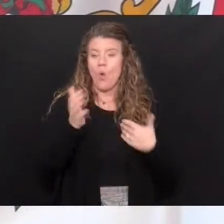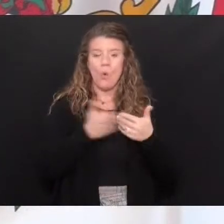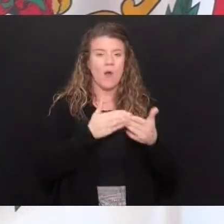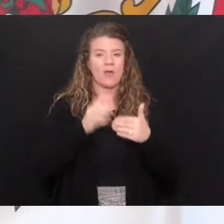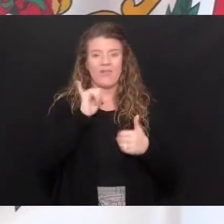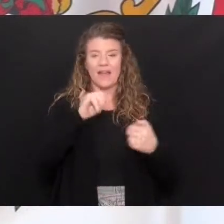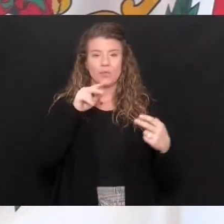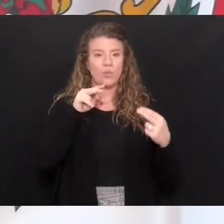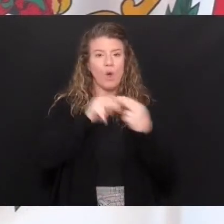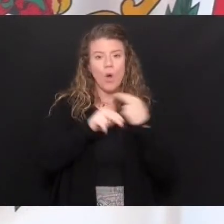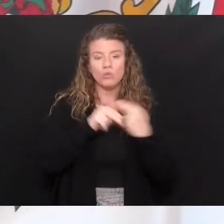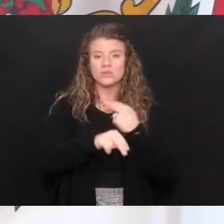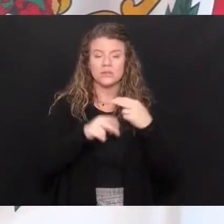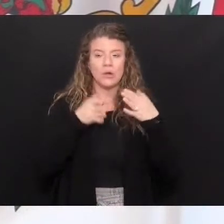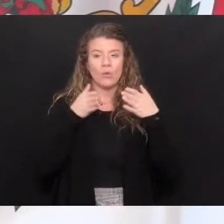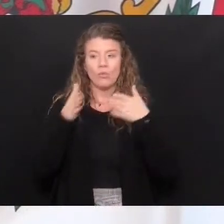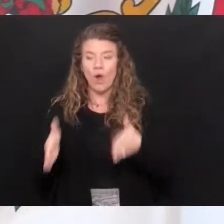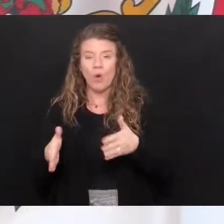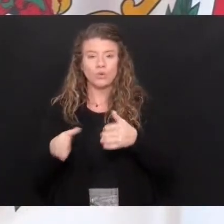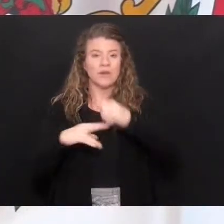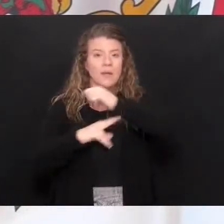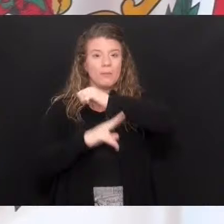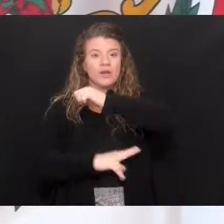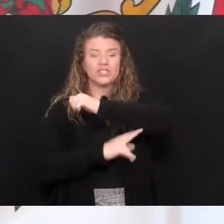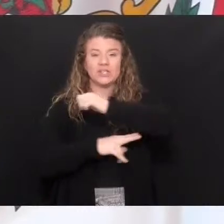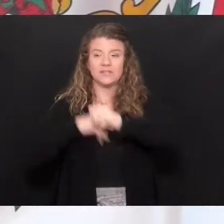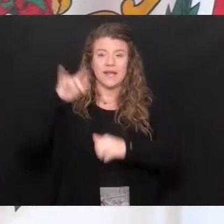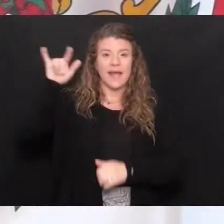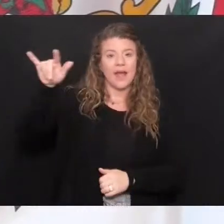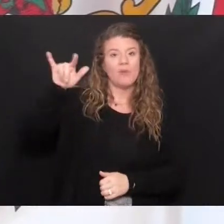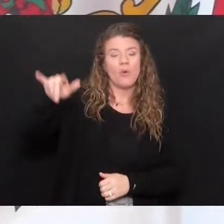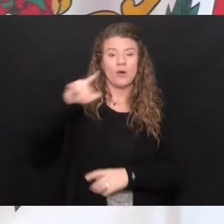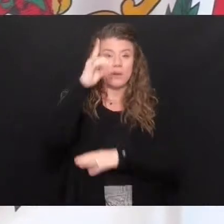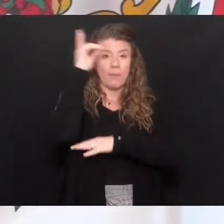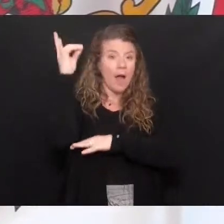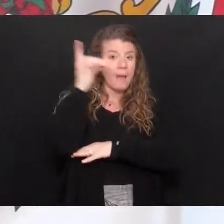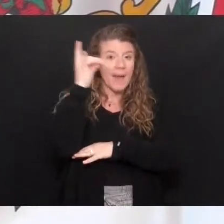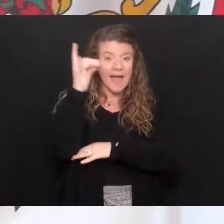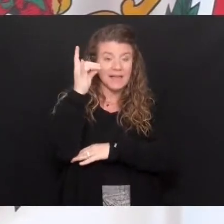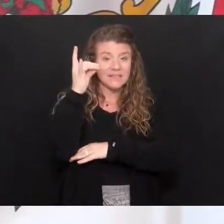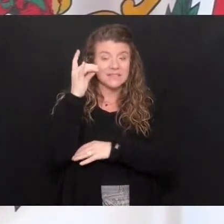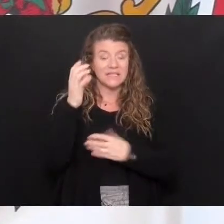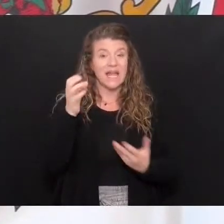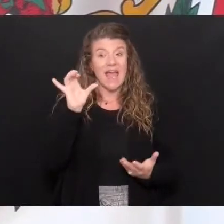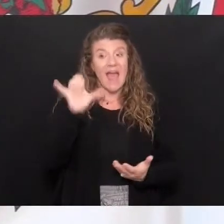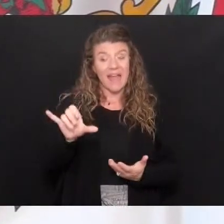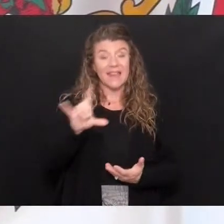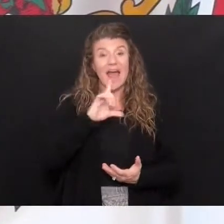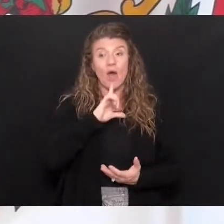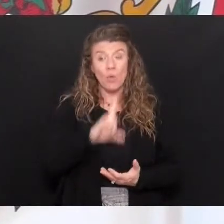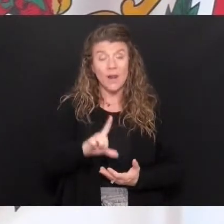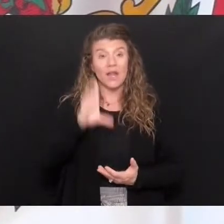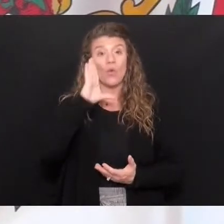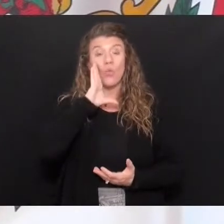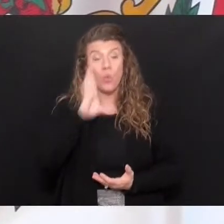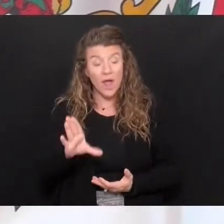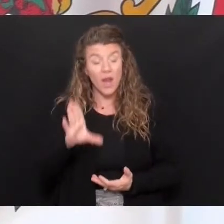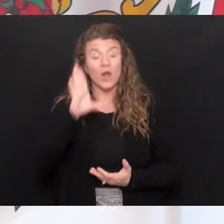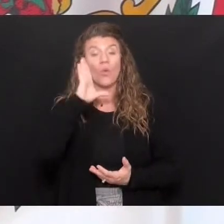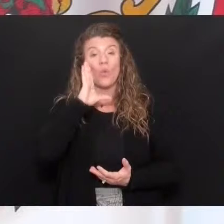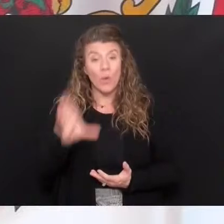or broadband or whatever, bridges or airports or whatever it may be, and that will really, really,